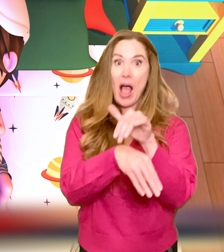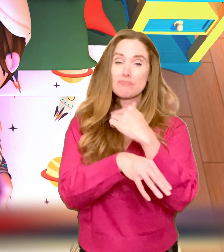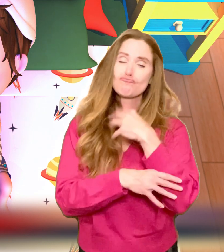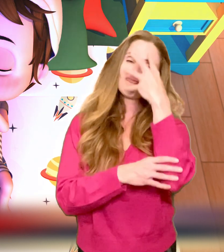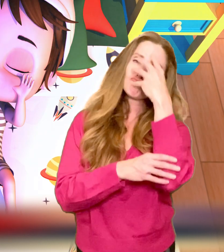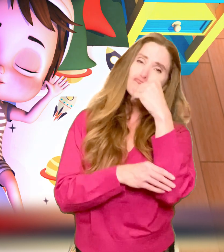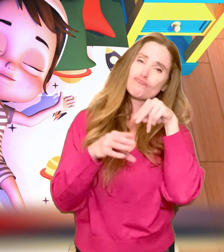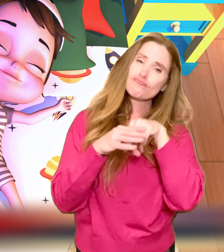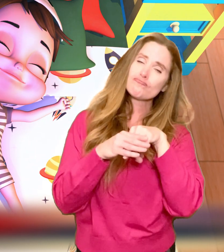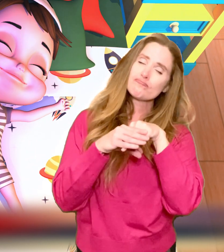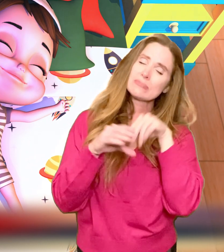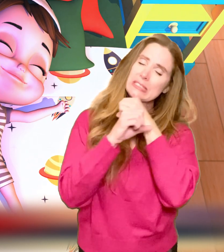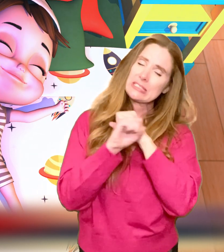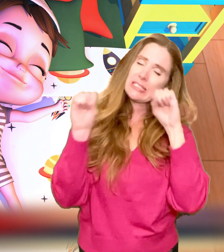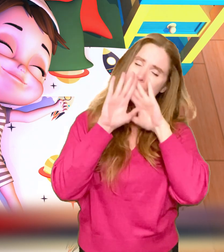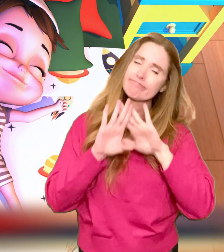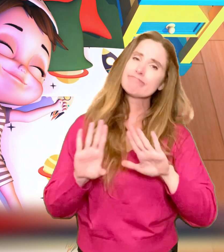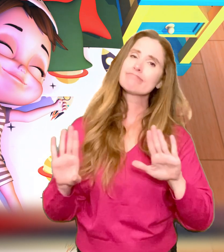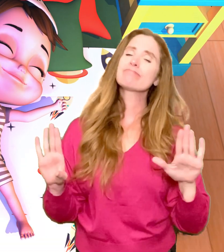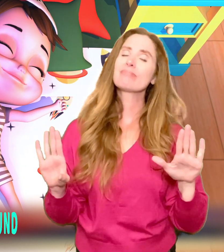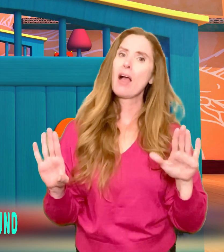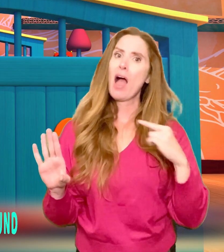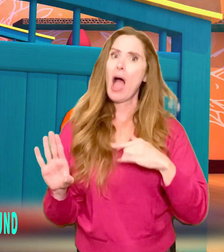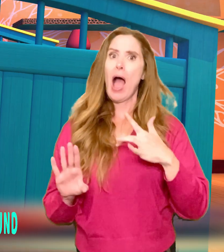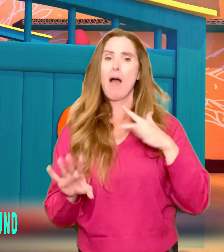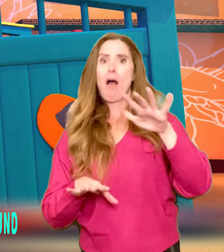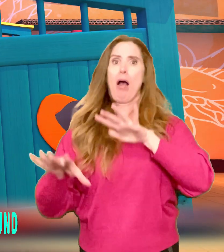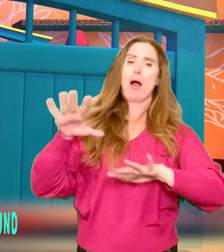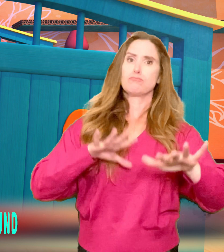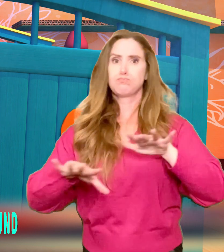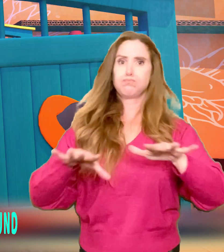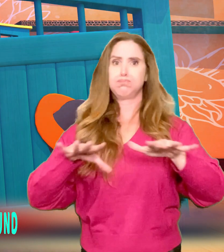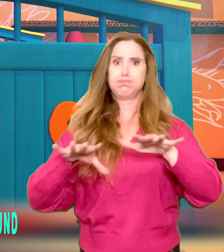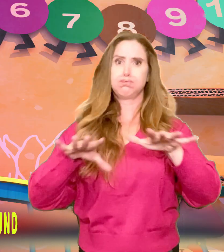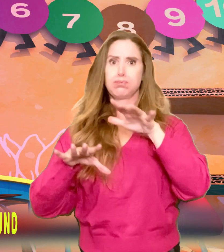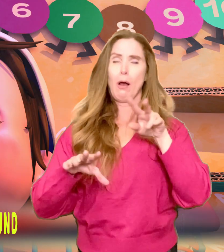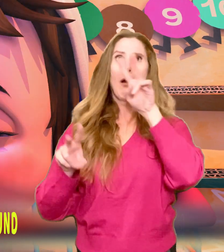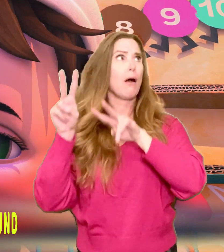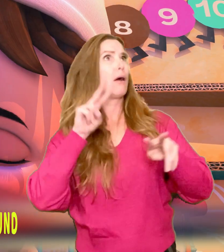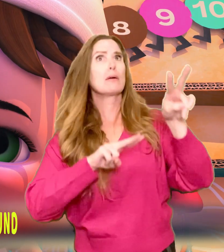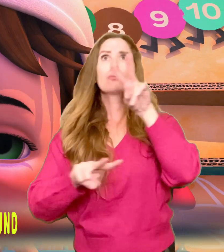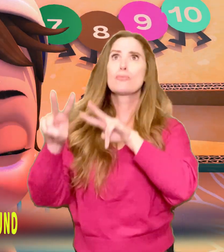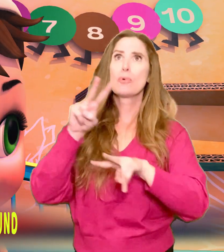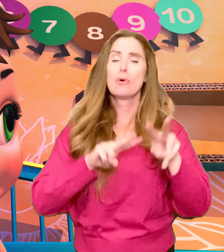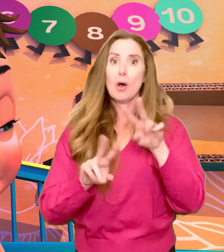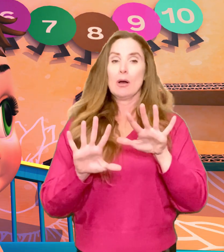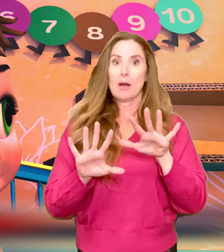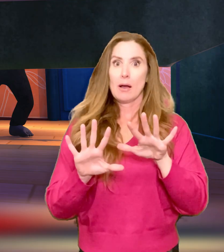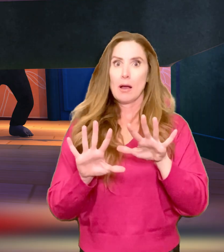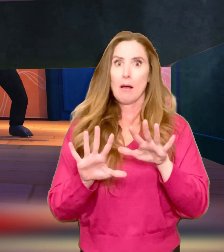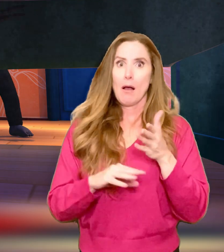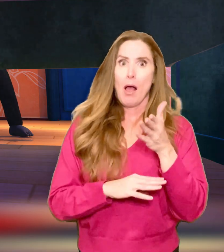One night I was sleeping so safe and sound when I felt a strange movement and I looked